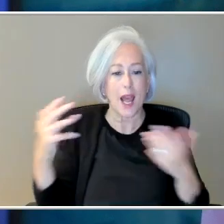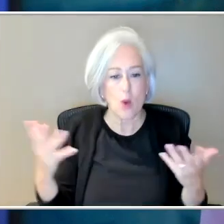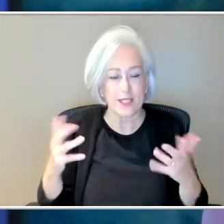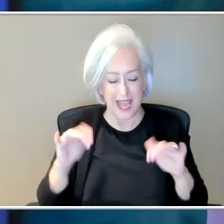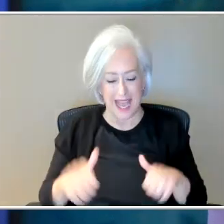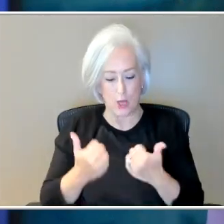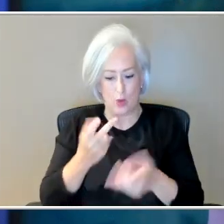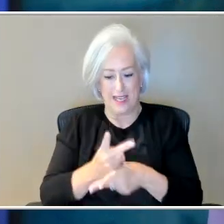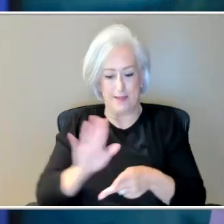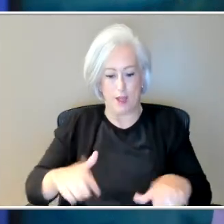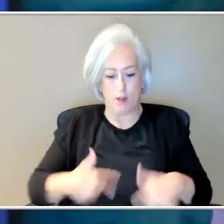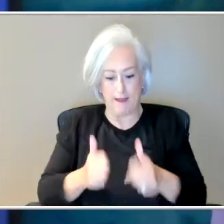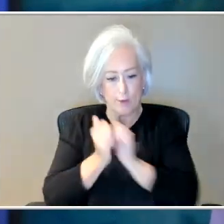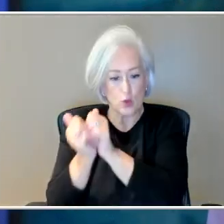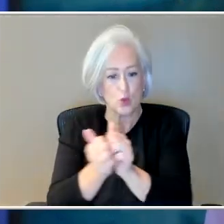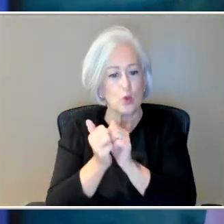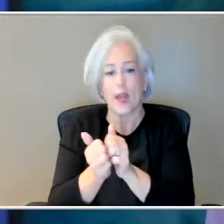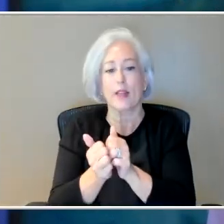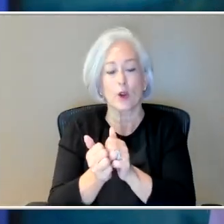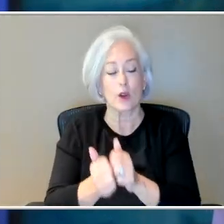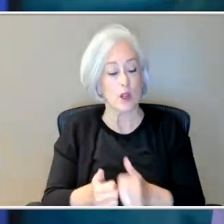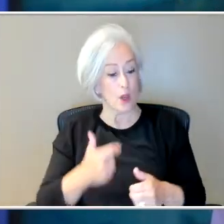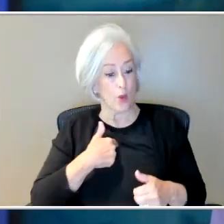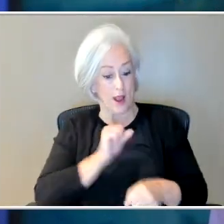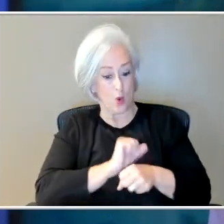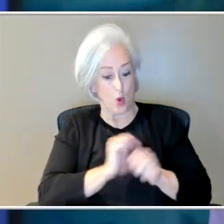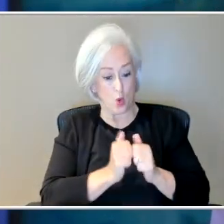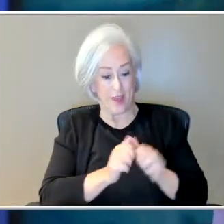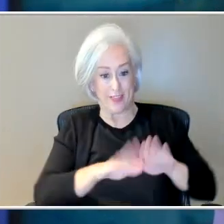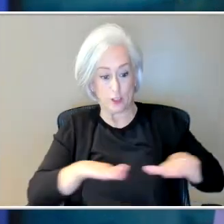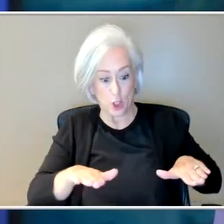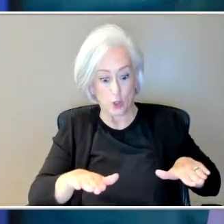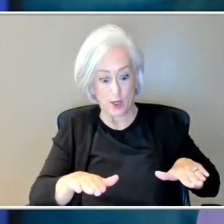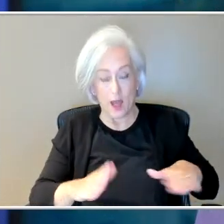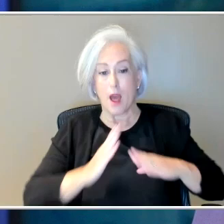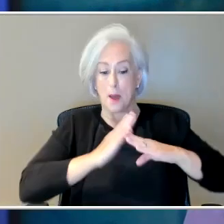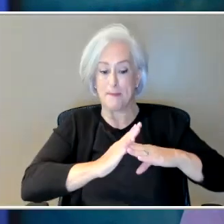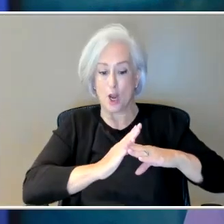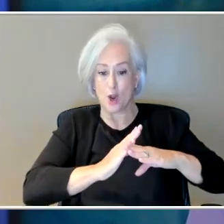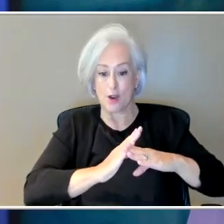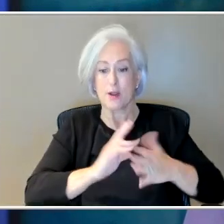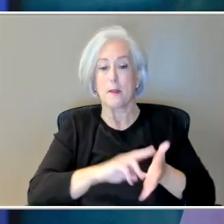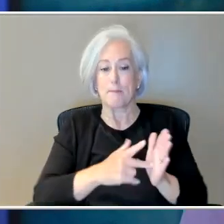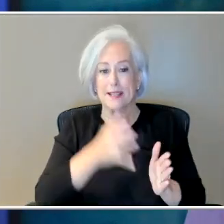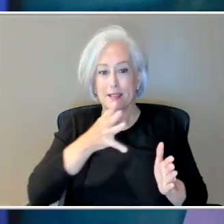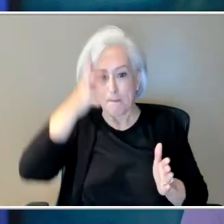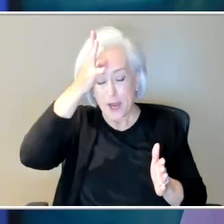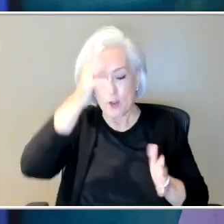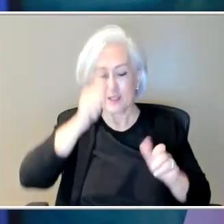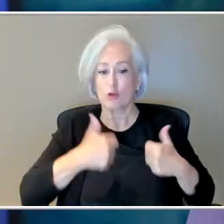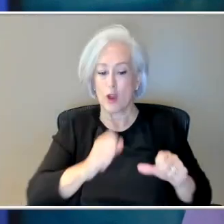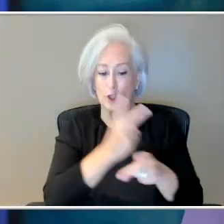together. I have with working with kids, a big barrier I see is these parents are trying to maintain everything. They're trying to maintain a home, a job,